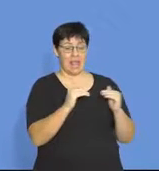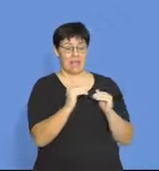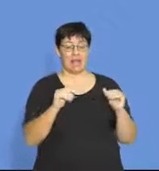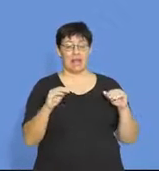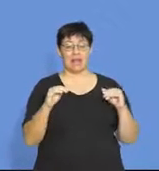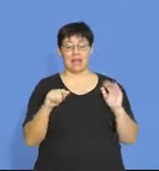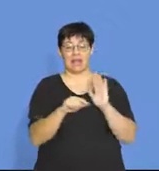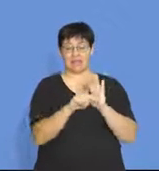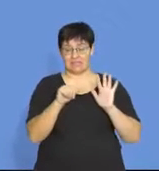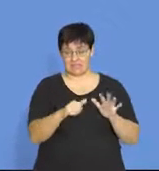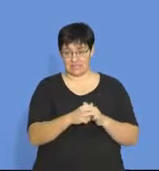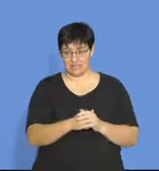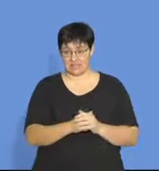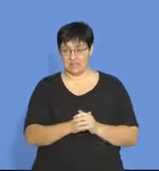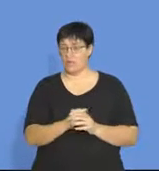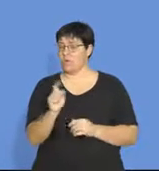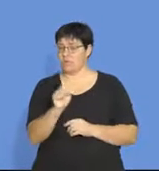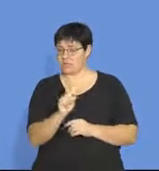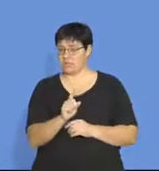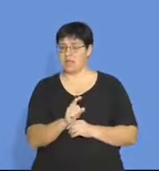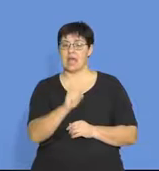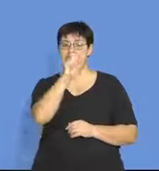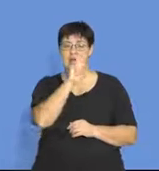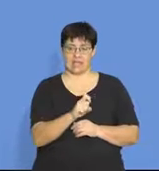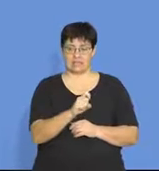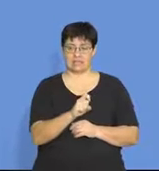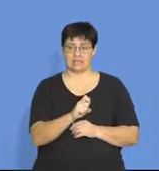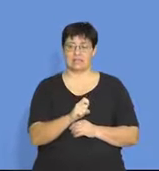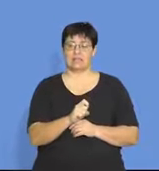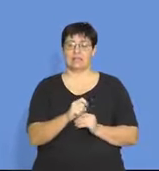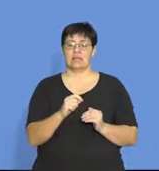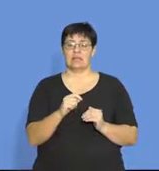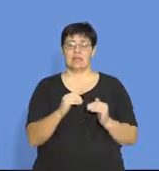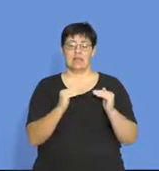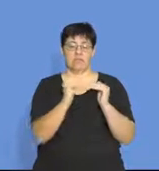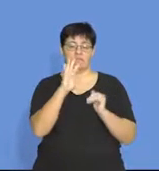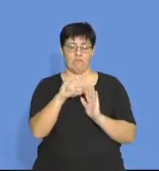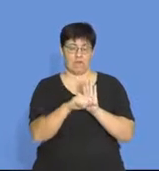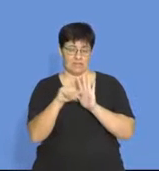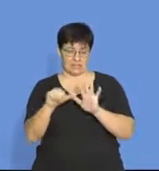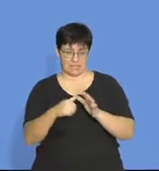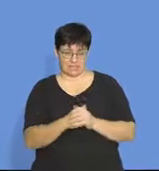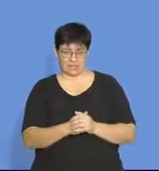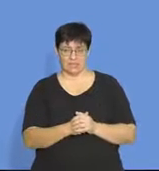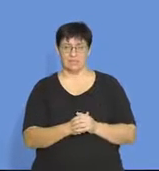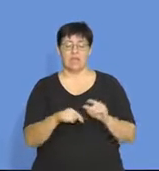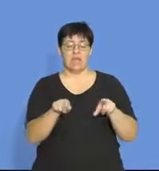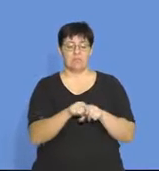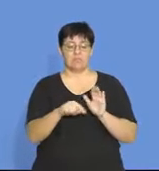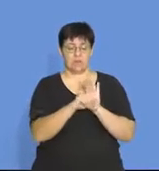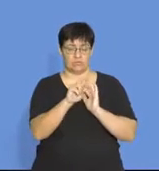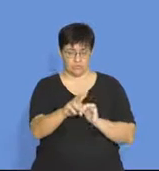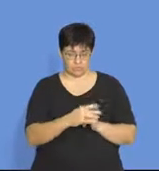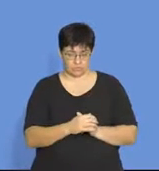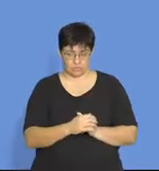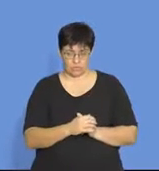to negative 6, it will then make x to be equals to 4 minus 6, which is minus